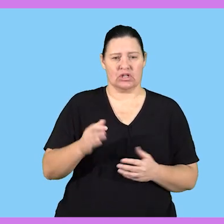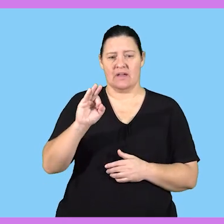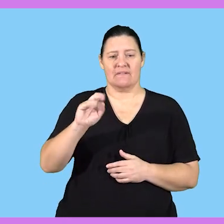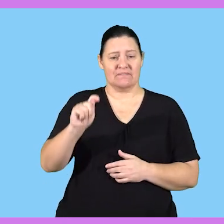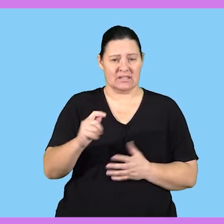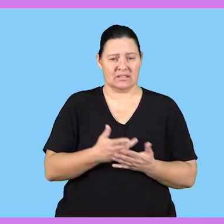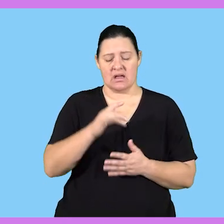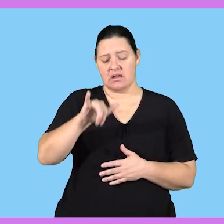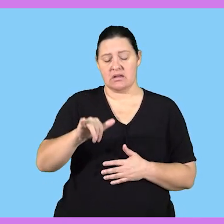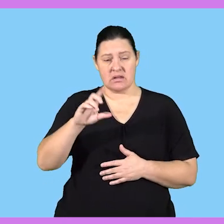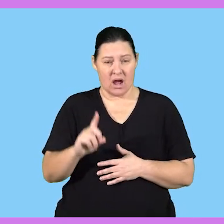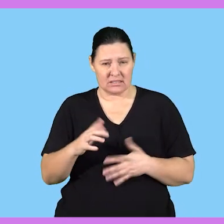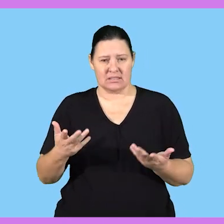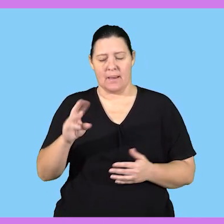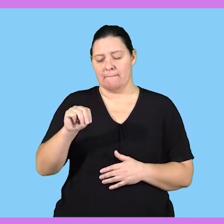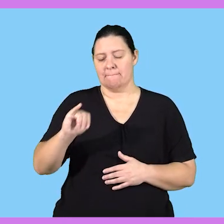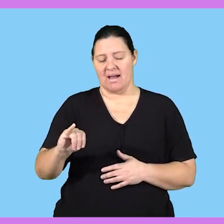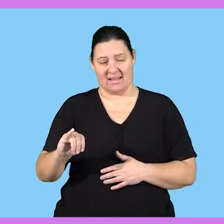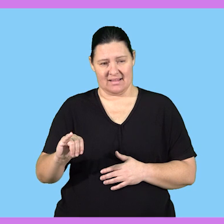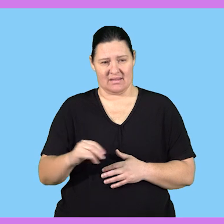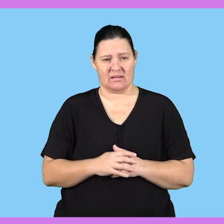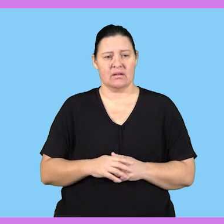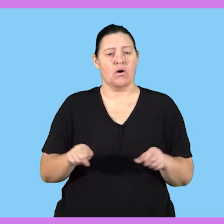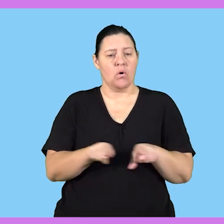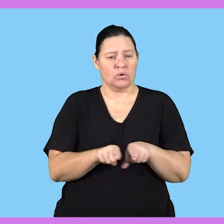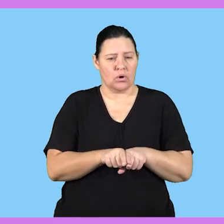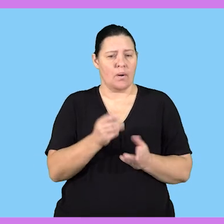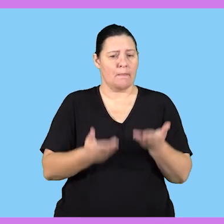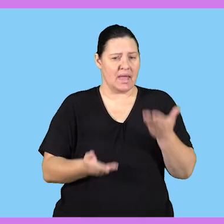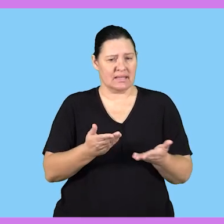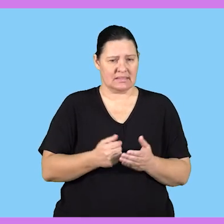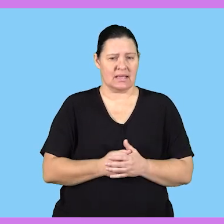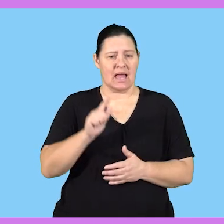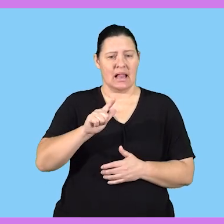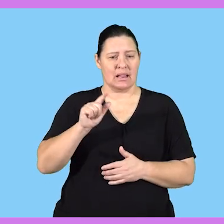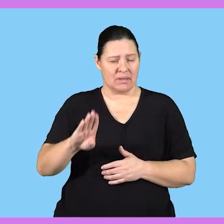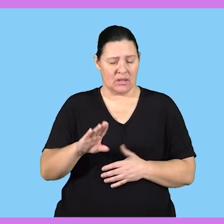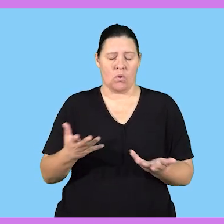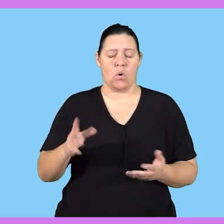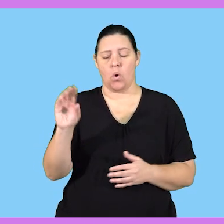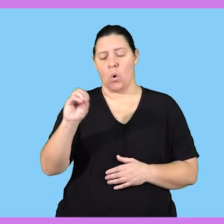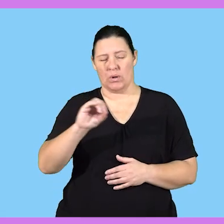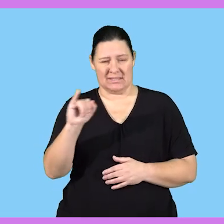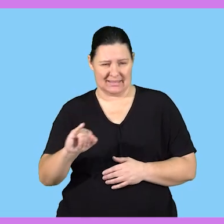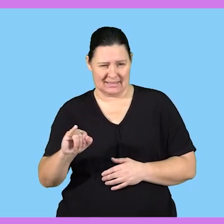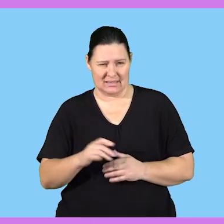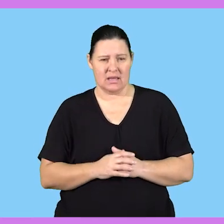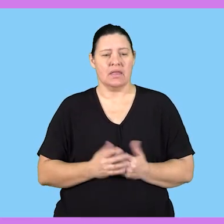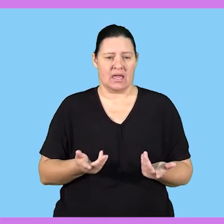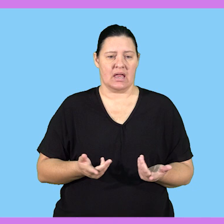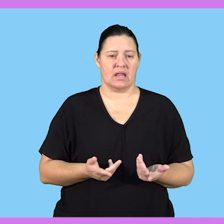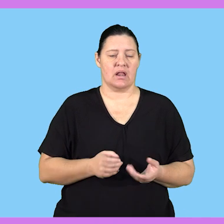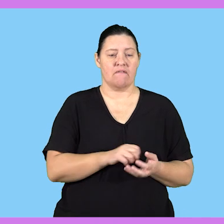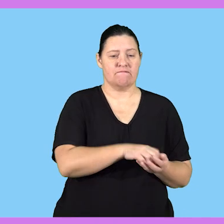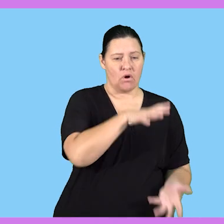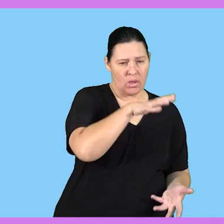inches, feet, yards, miles, and so on. Then we also have our mass. Then we refer to pounds and ounces. And